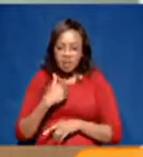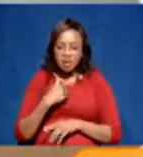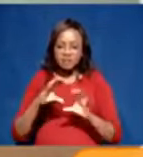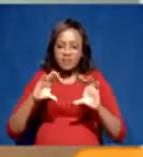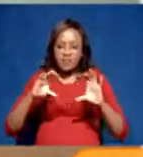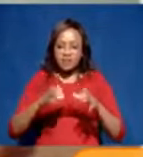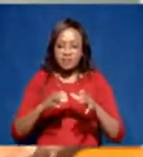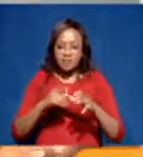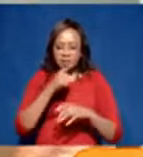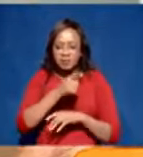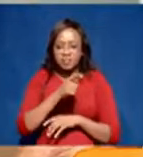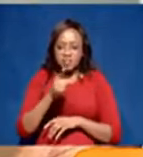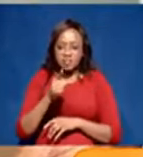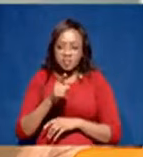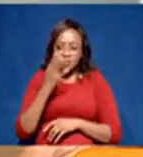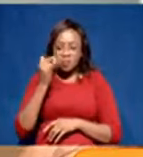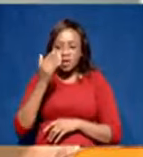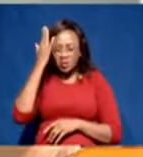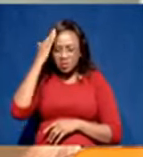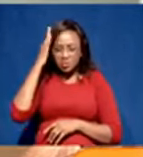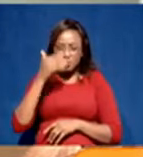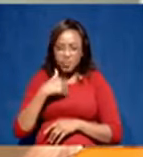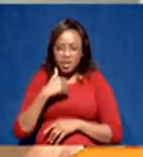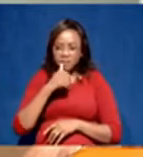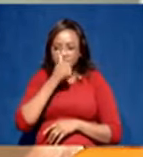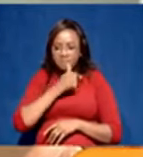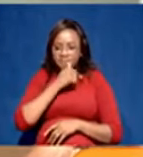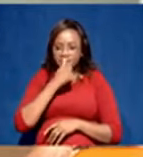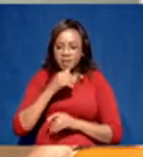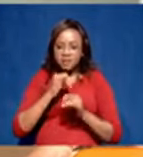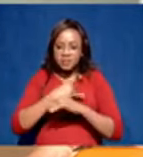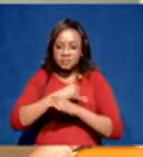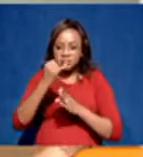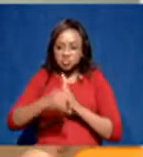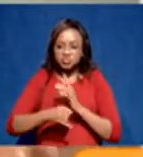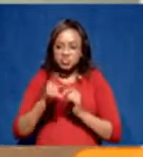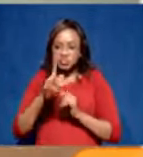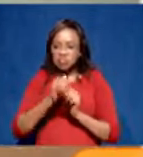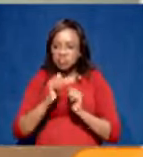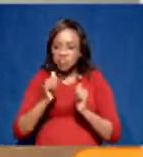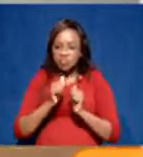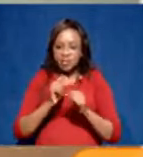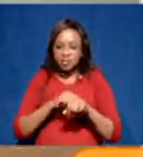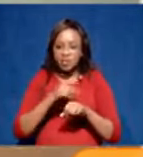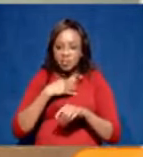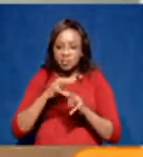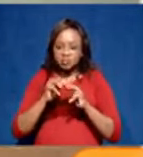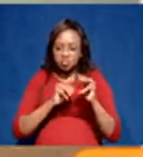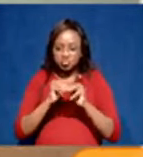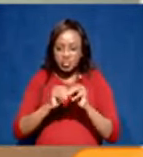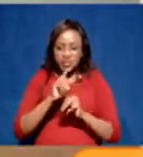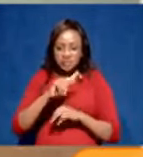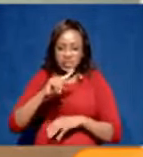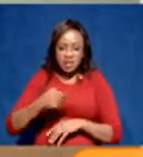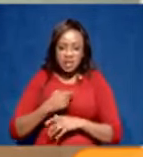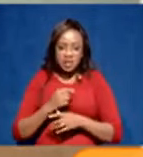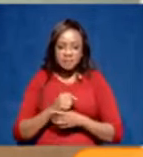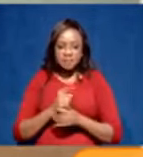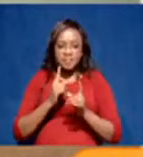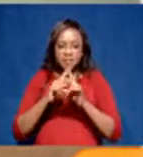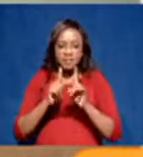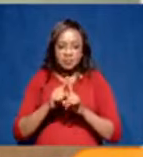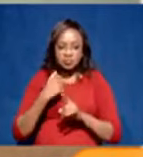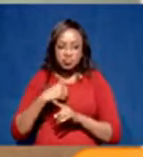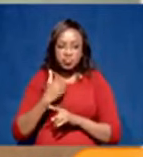claims management. You know, we have private insurances that do very well when it comes to managing their claims. So then we have a company that